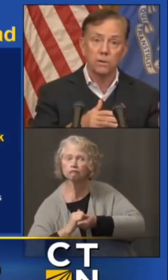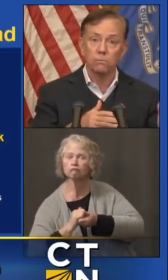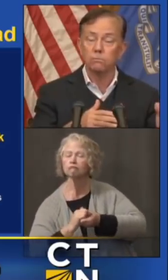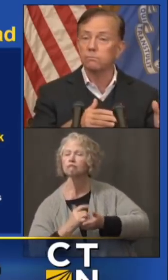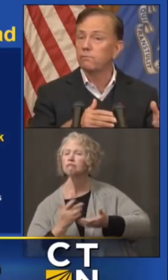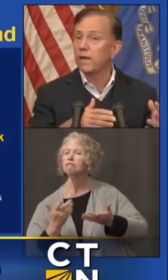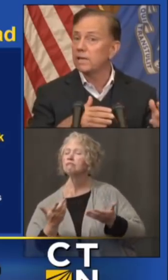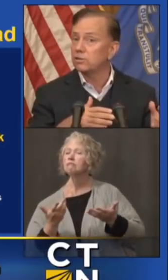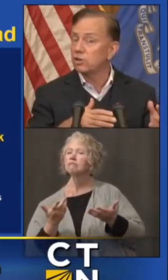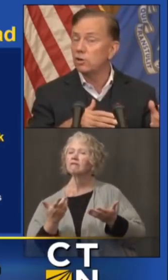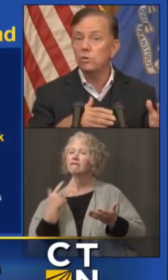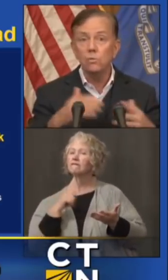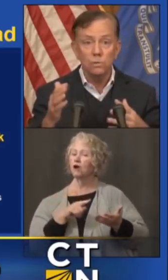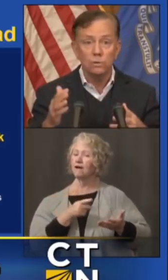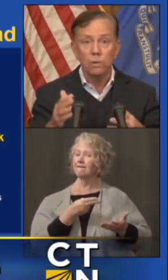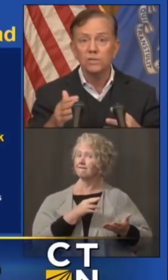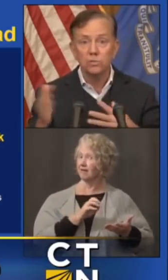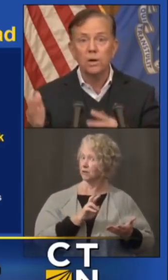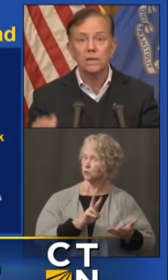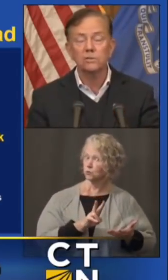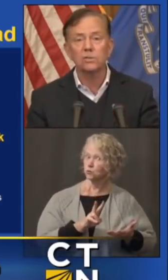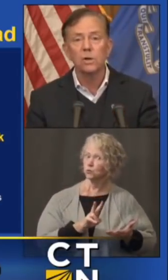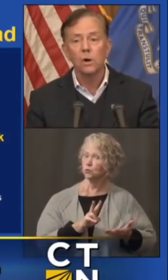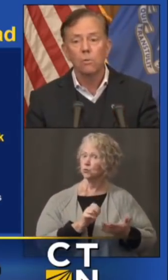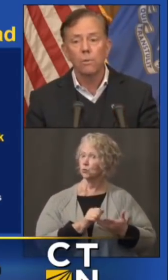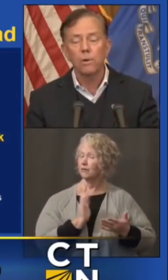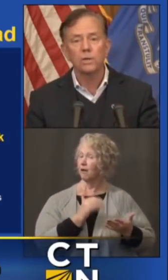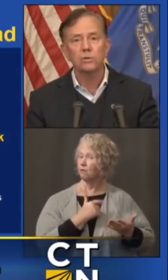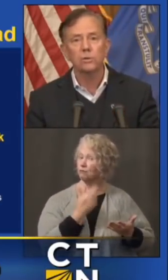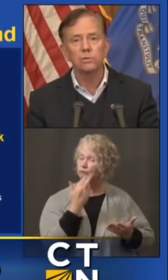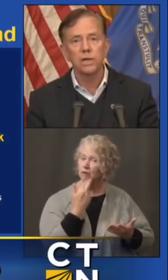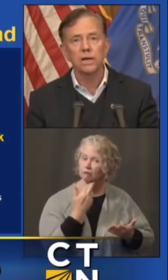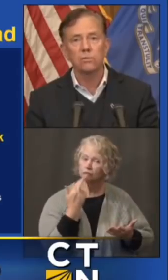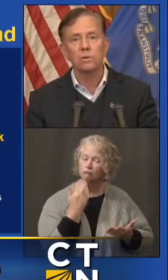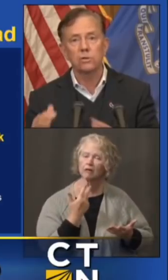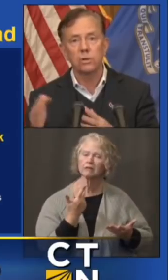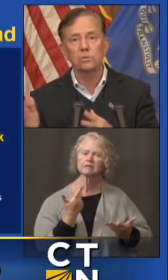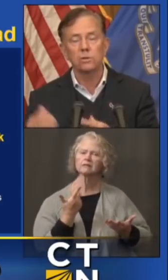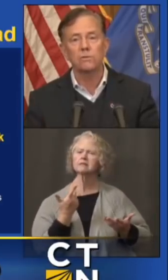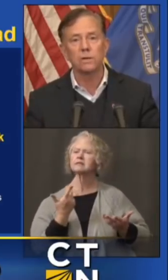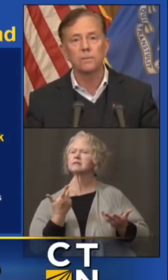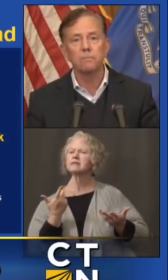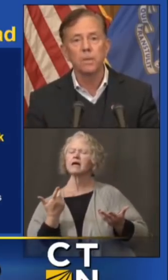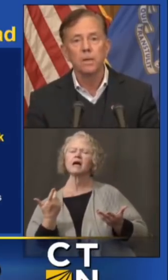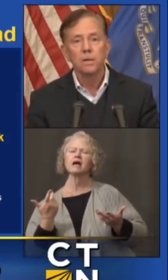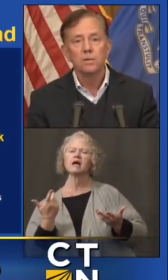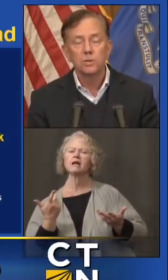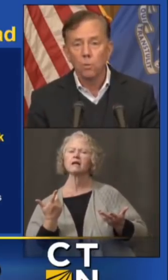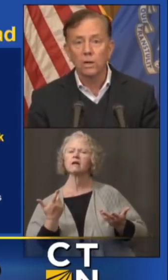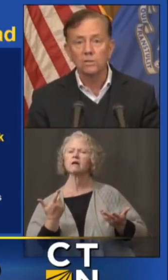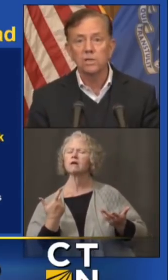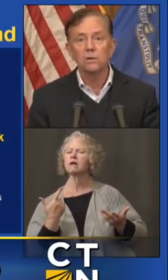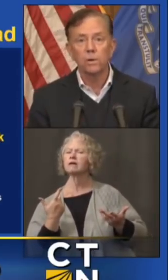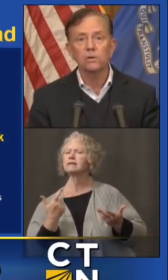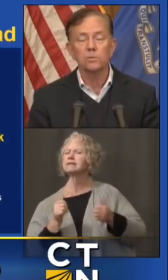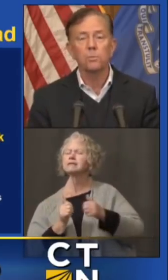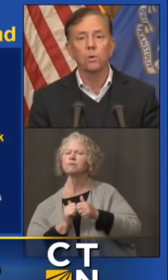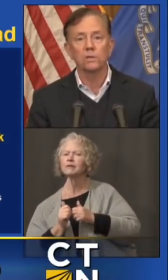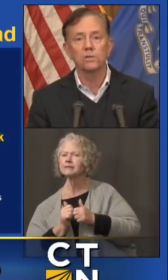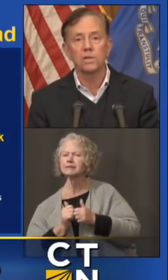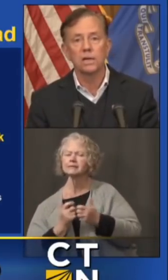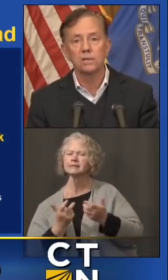of phase 2 and restaurants, what we want to do together in terms of sports and